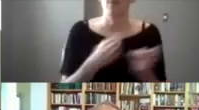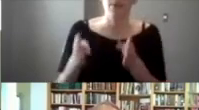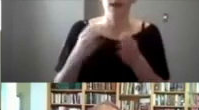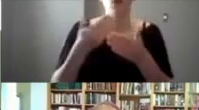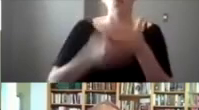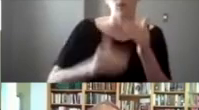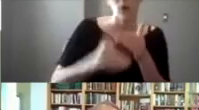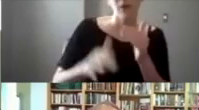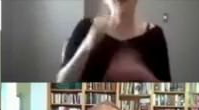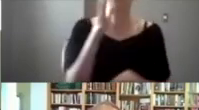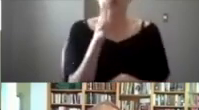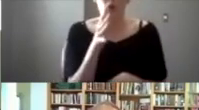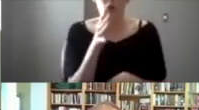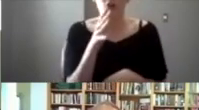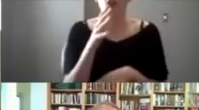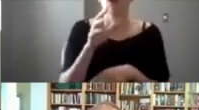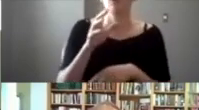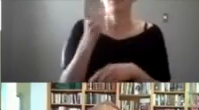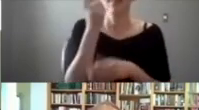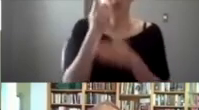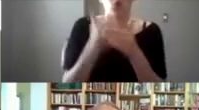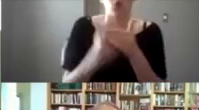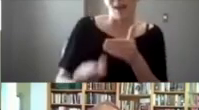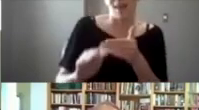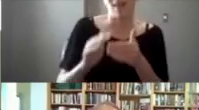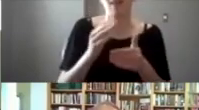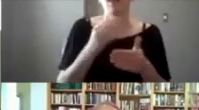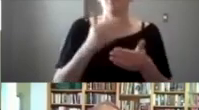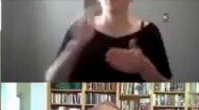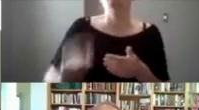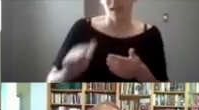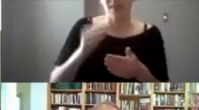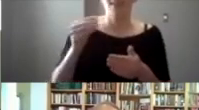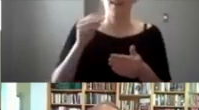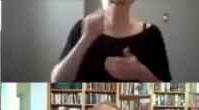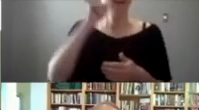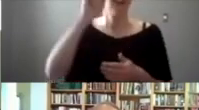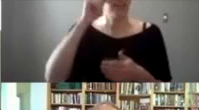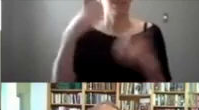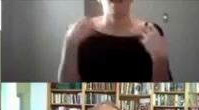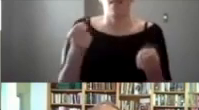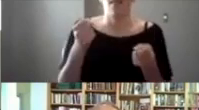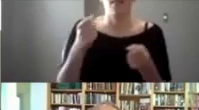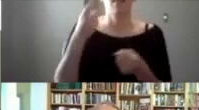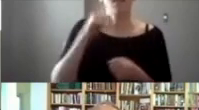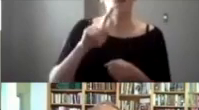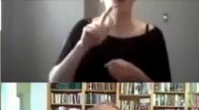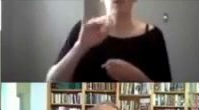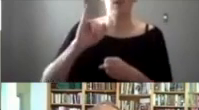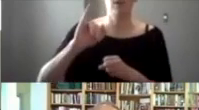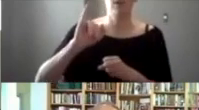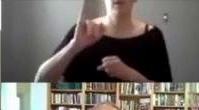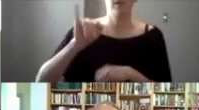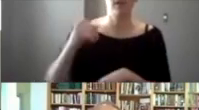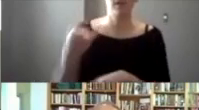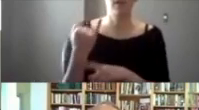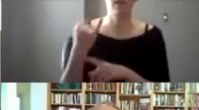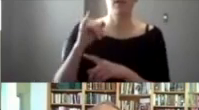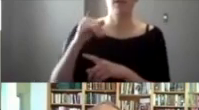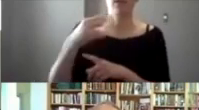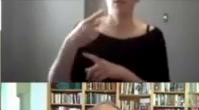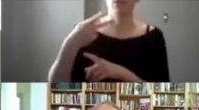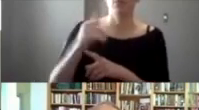maternal, neonatal, child, and adolescent health at Japigo, Kenya.